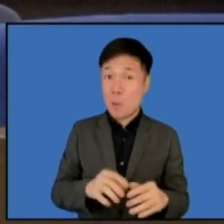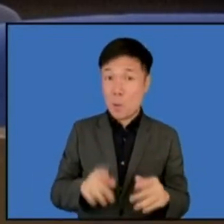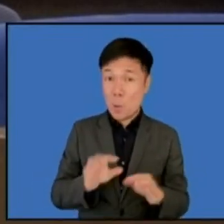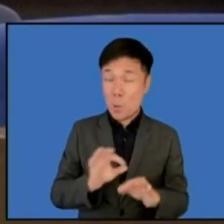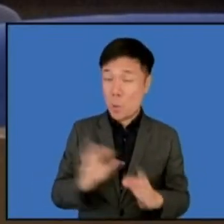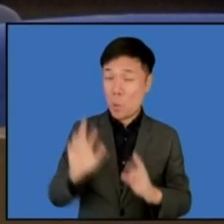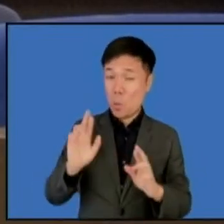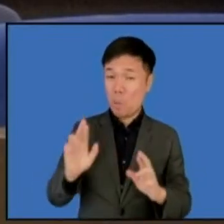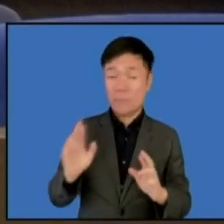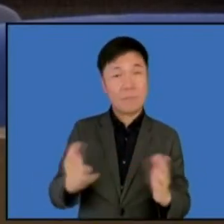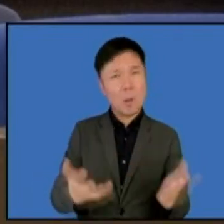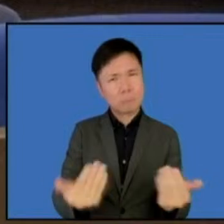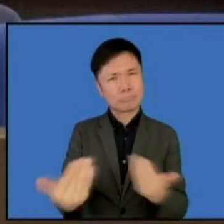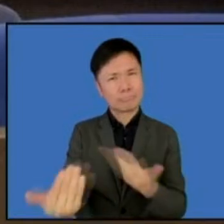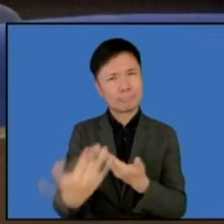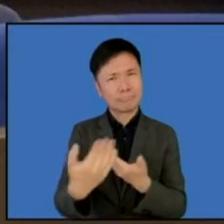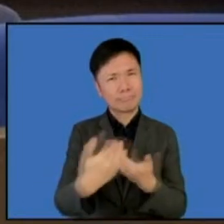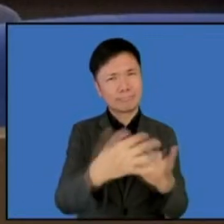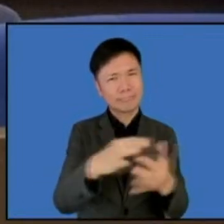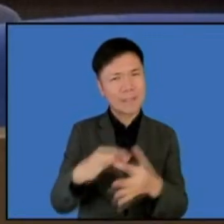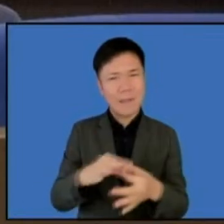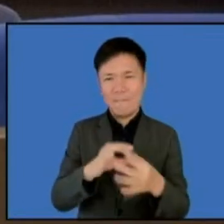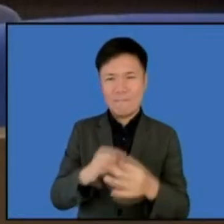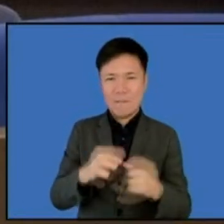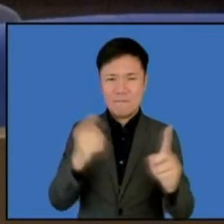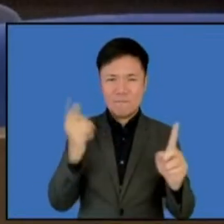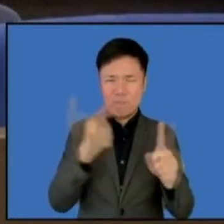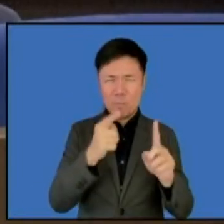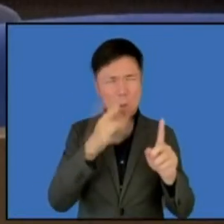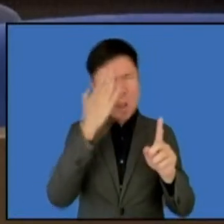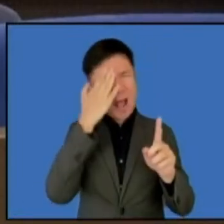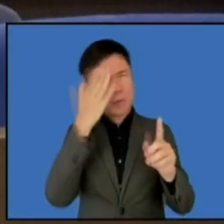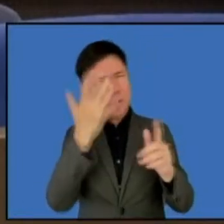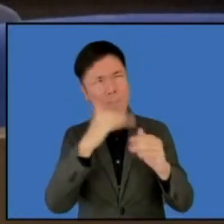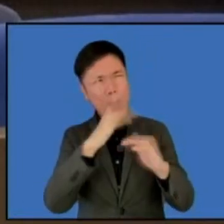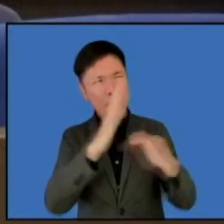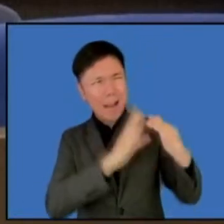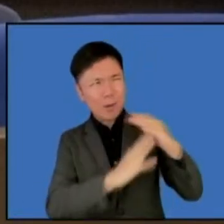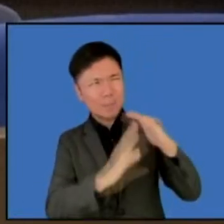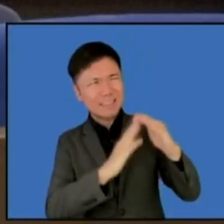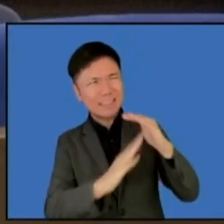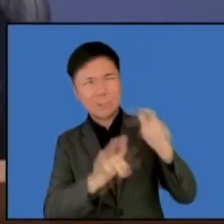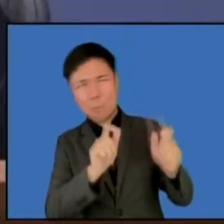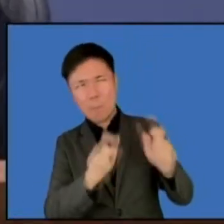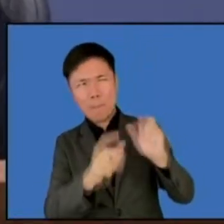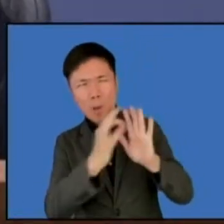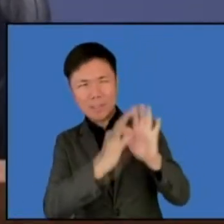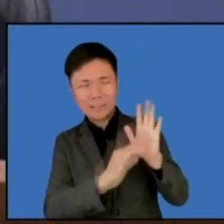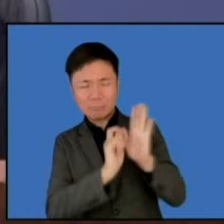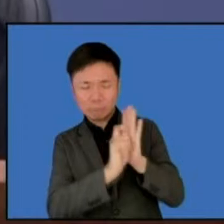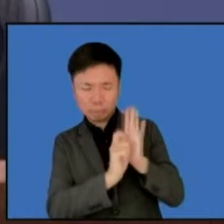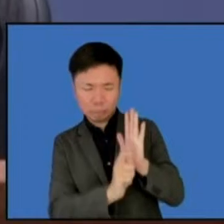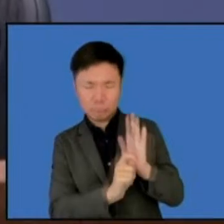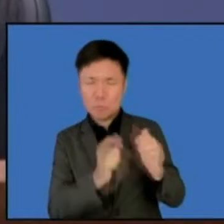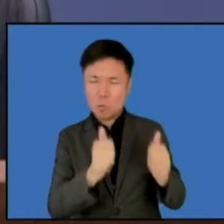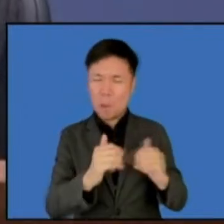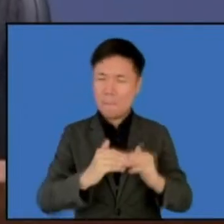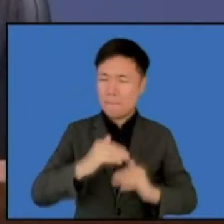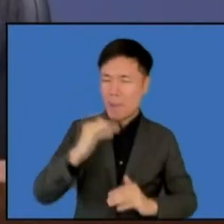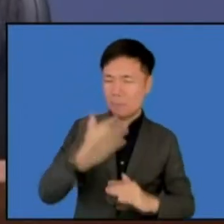big tent for human rights-based narratives on migrants and migration. Thank you. Yeah, I thank you so